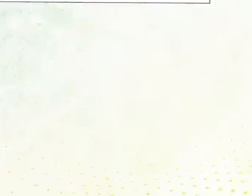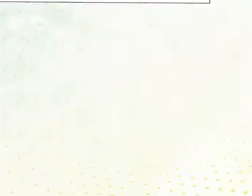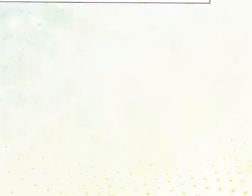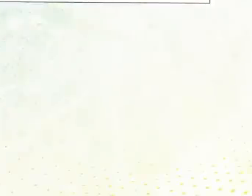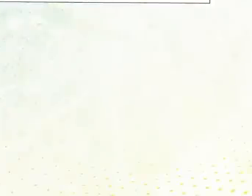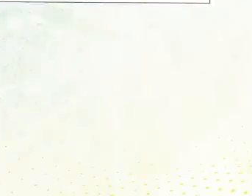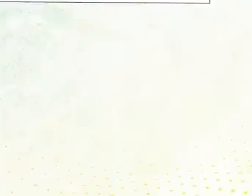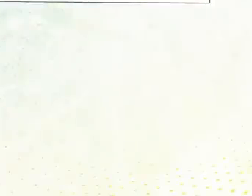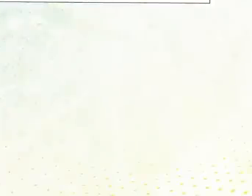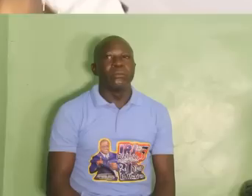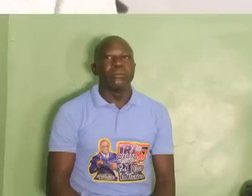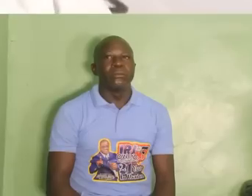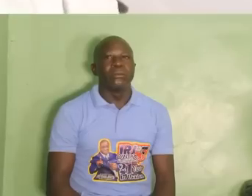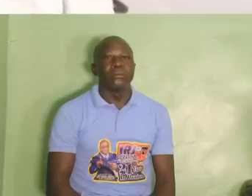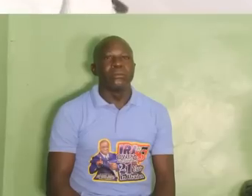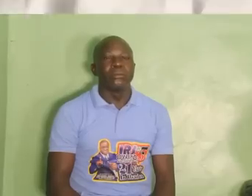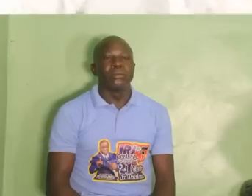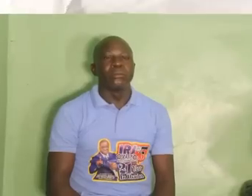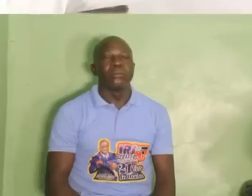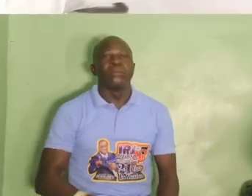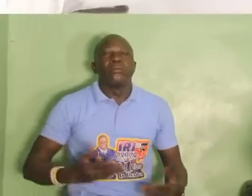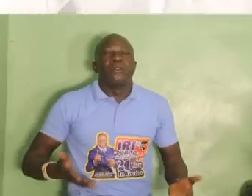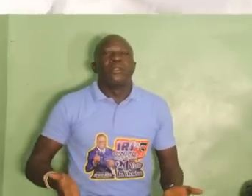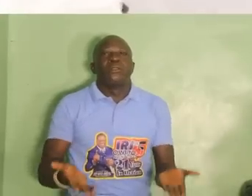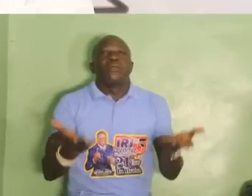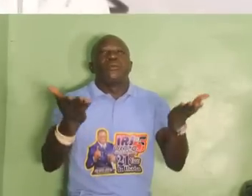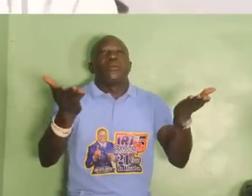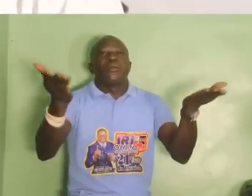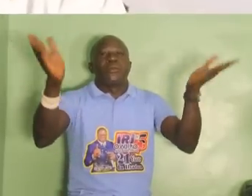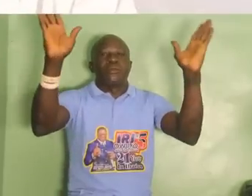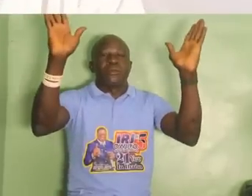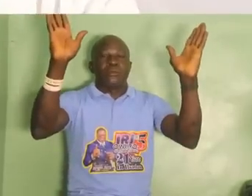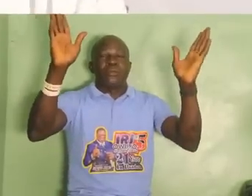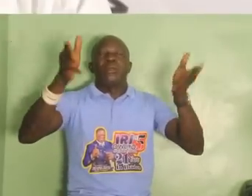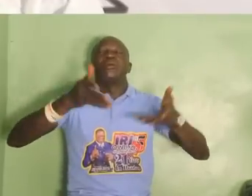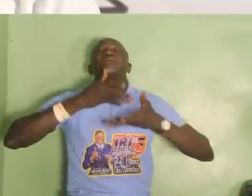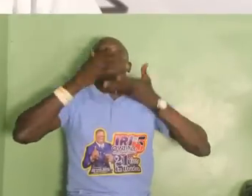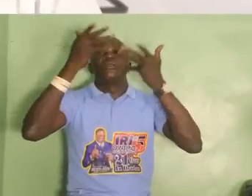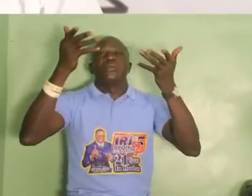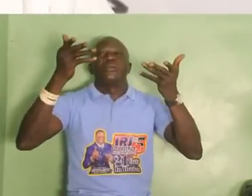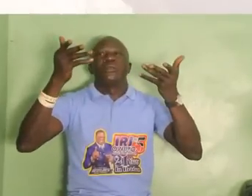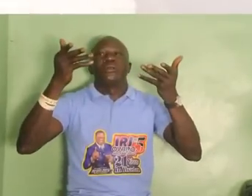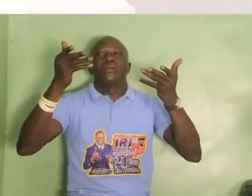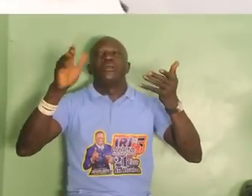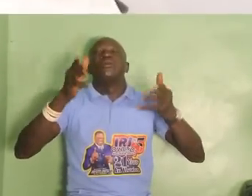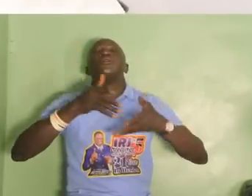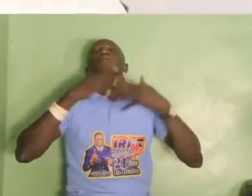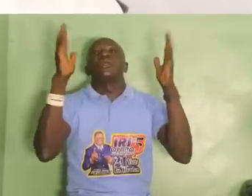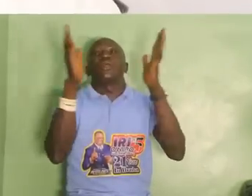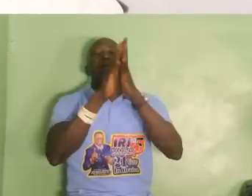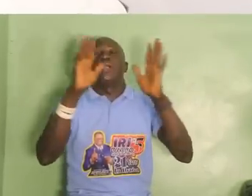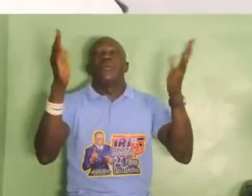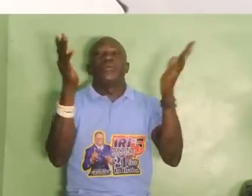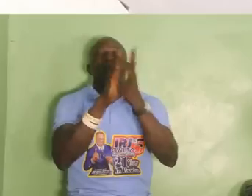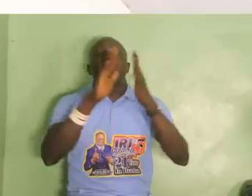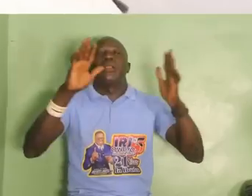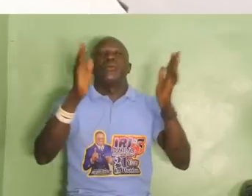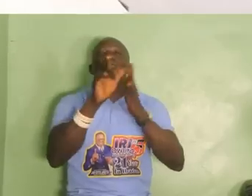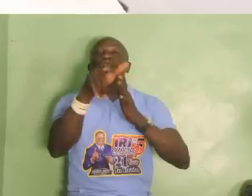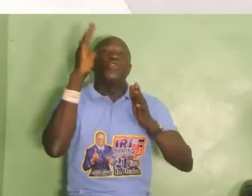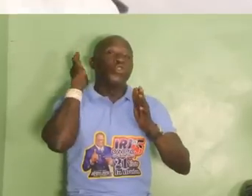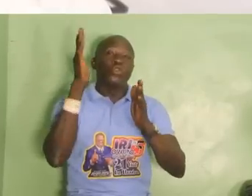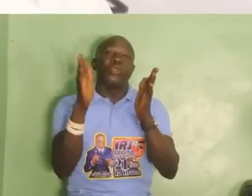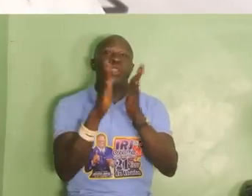ni Eseun sir. Hey, gbogbo eyan gbowo soke. Lift up your hands everybody. E parimo. Olorun. Ibuko